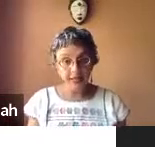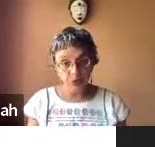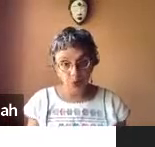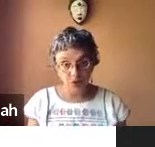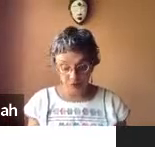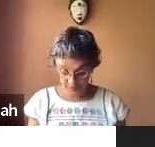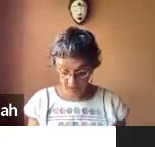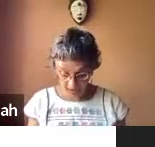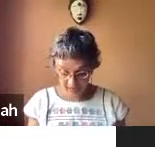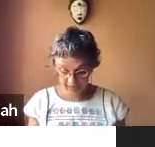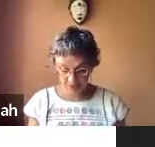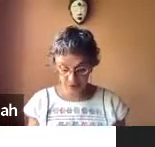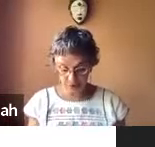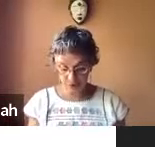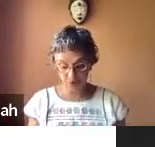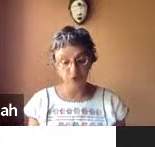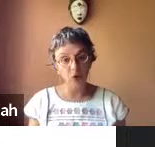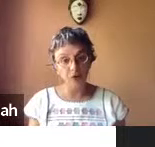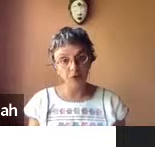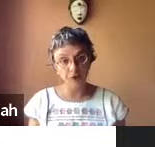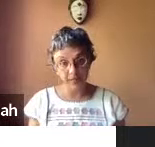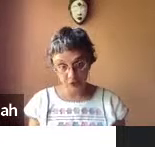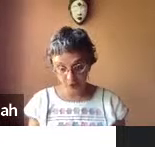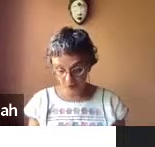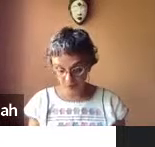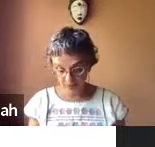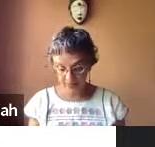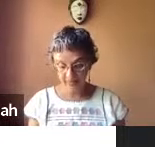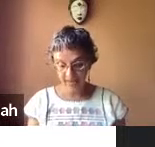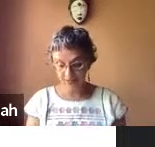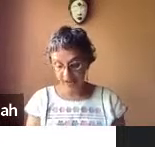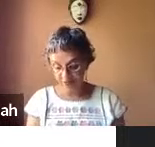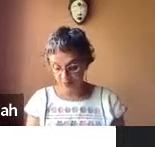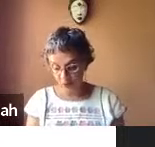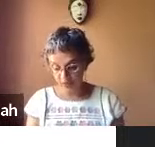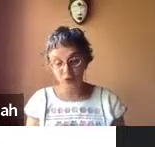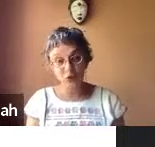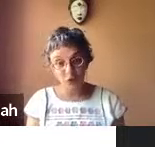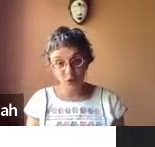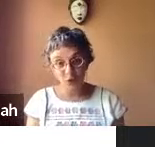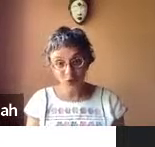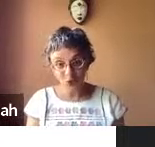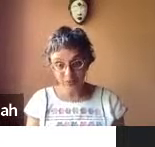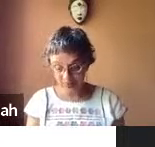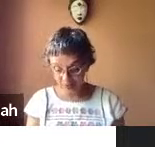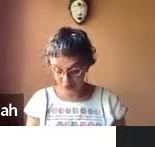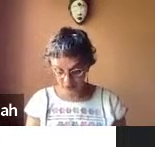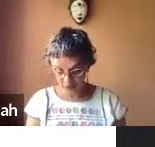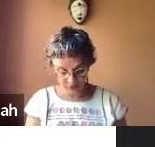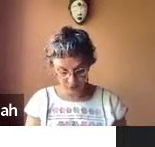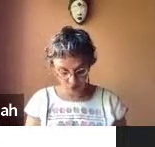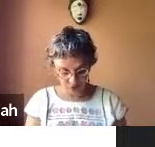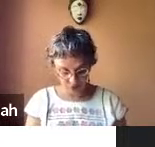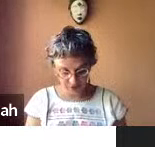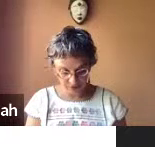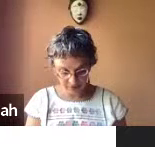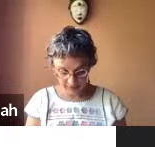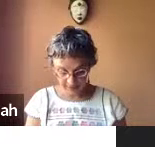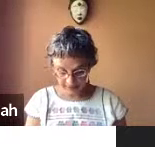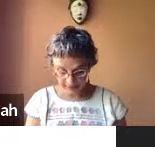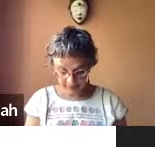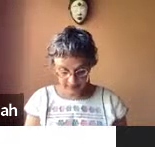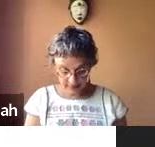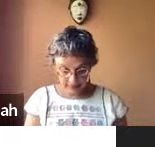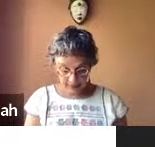Africa has the world's highest nurse-to-doctor ratio at 5.2 nurses to every doctor,